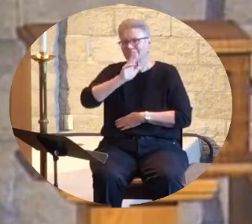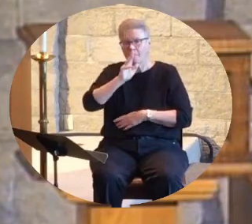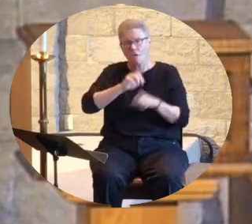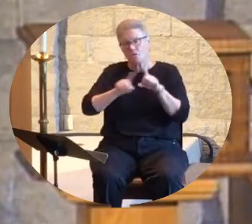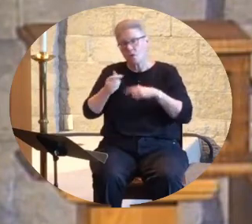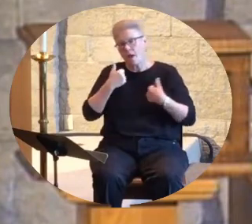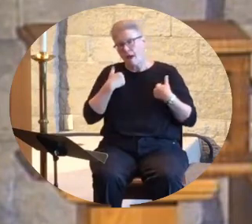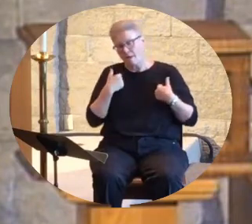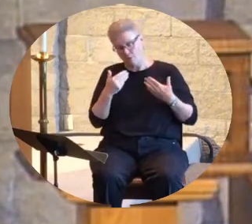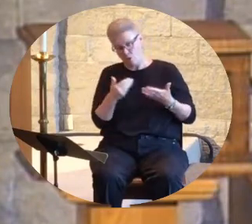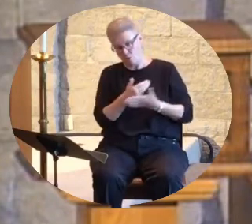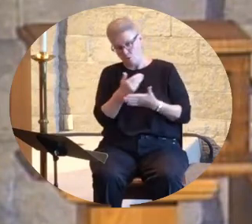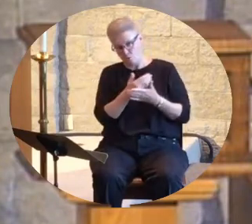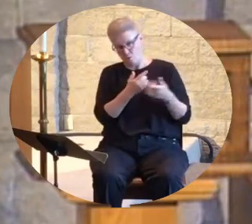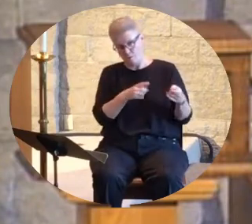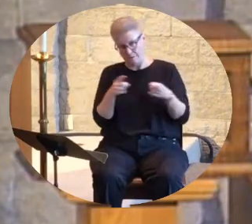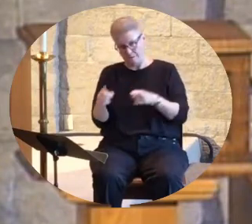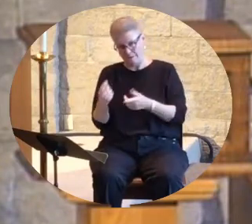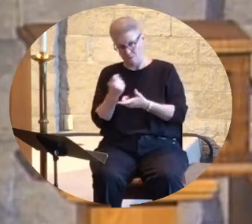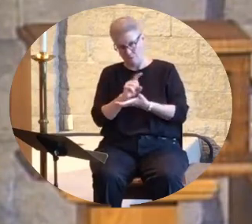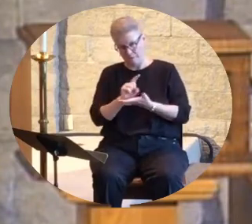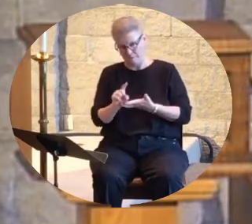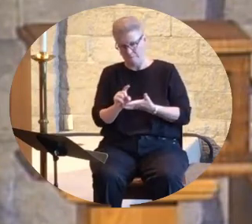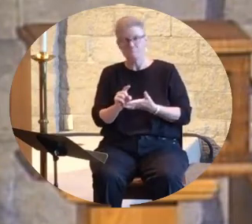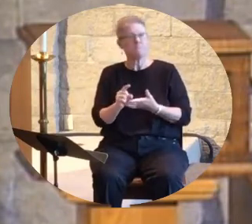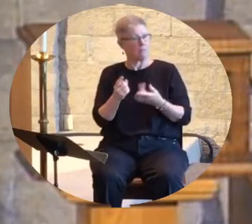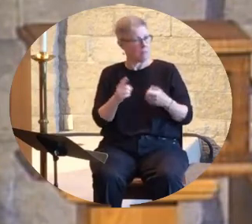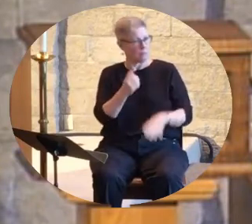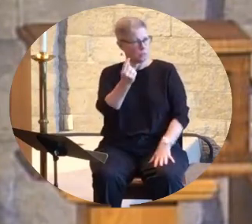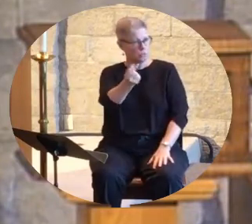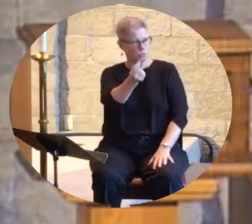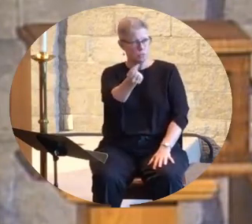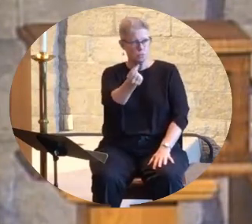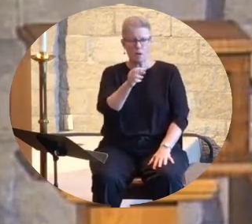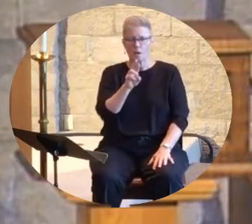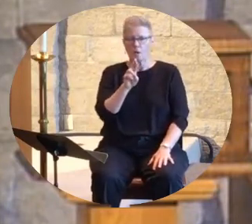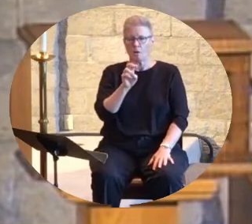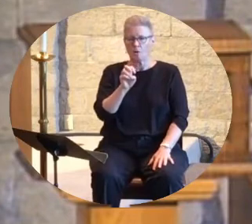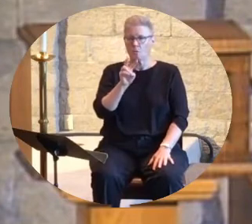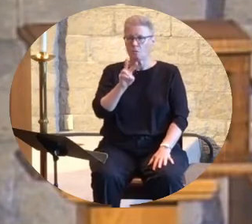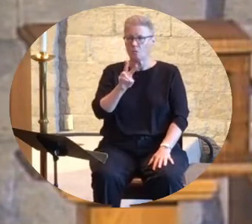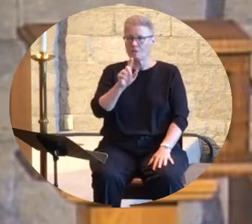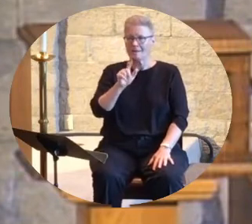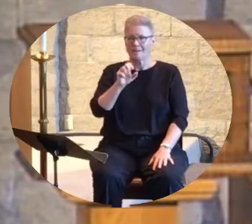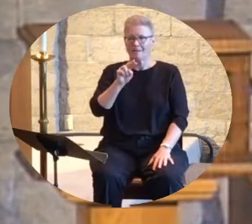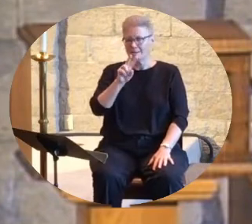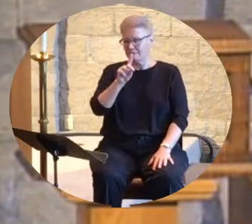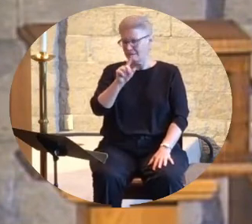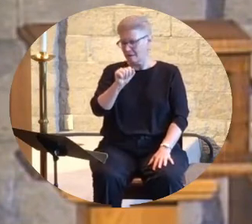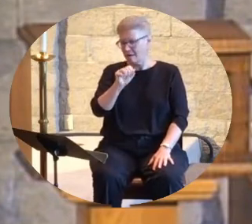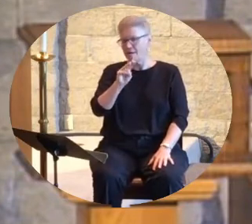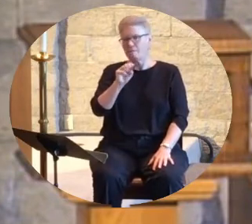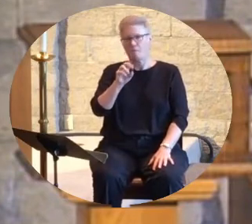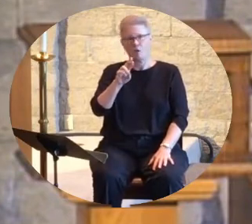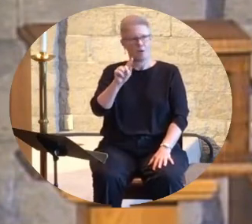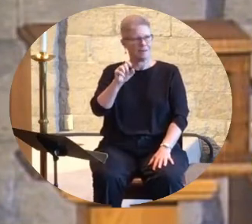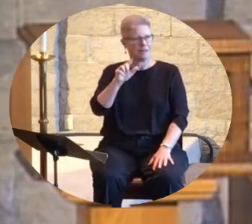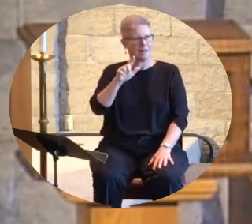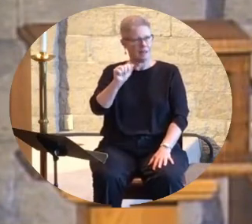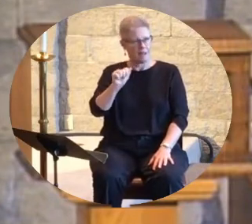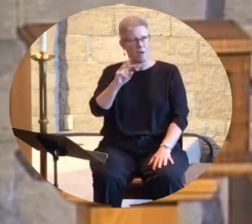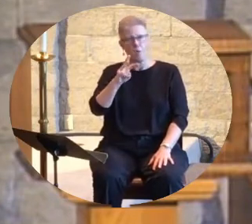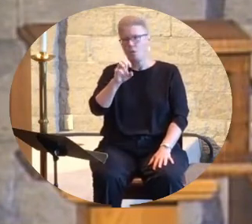your consideration this week. Tuesday, Reverend Linda Martella Whitsett joins our Reverend